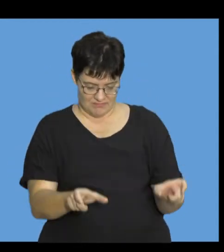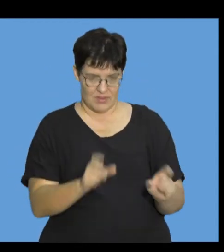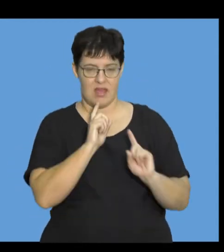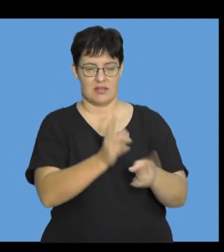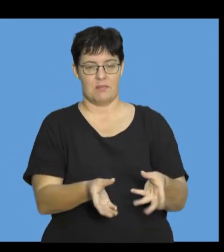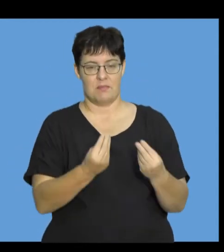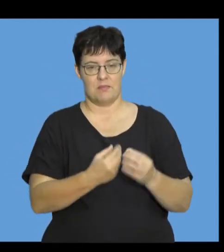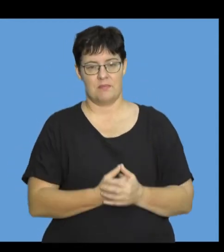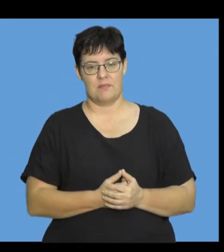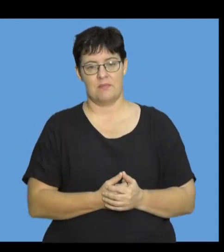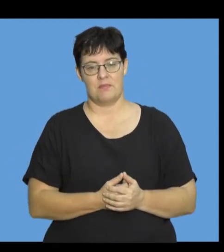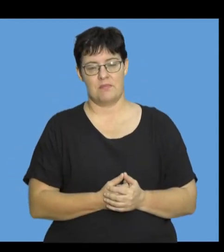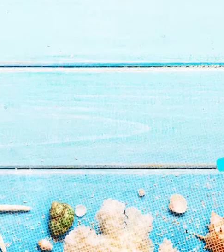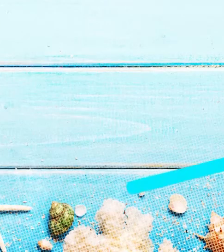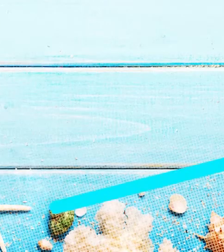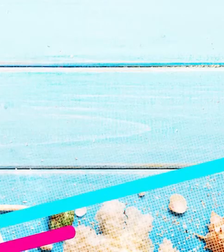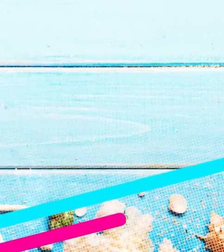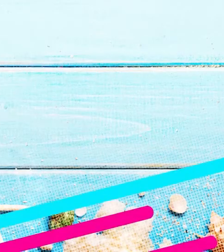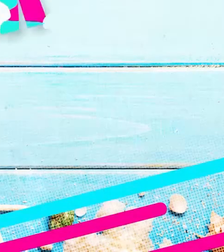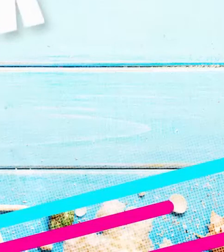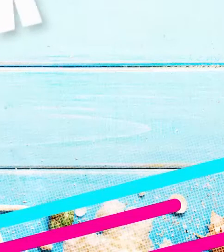your answer from there.